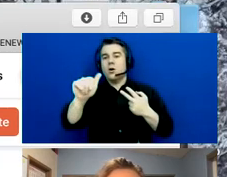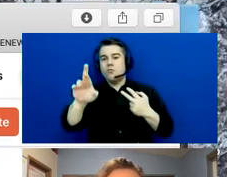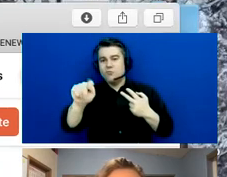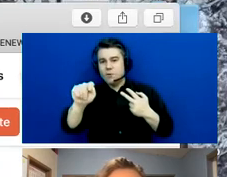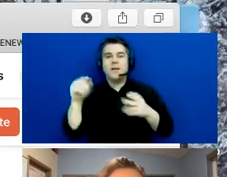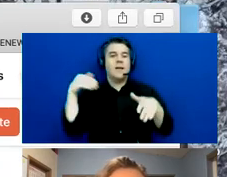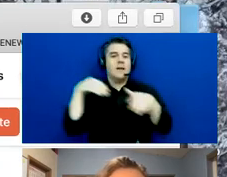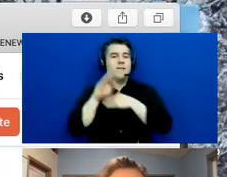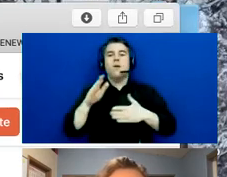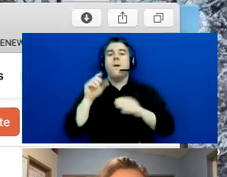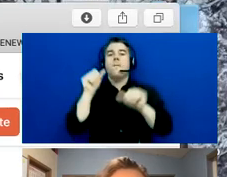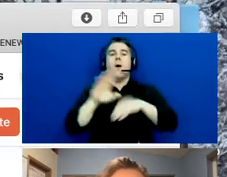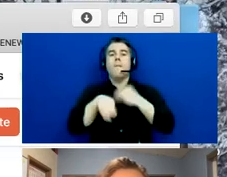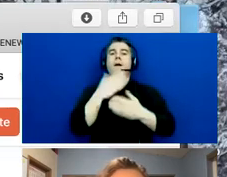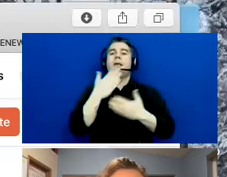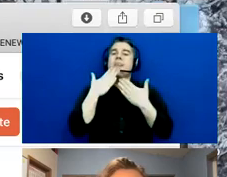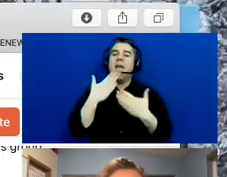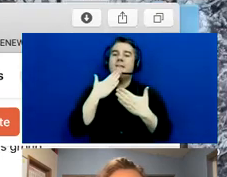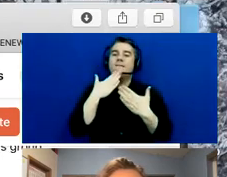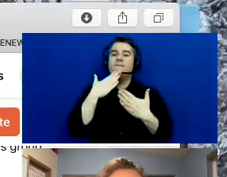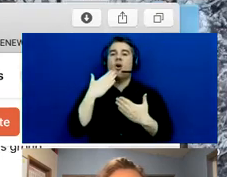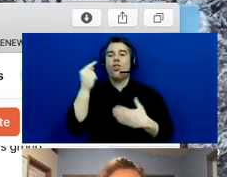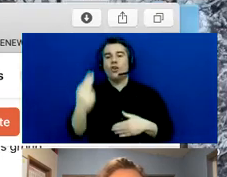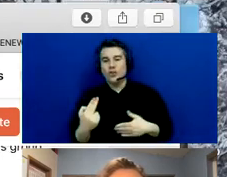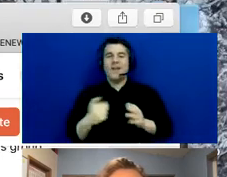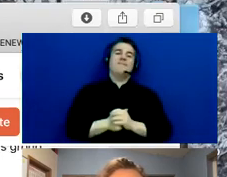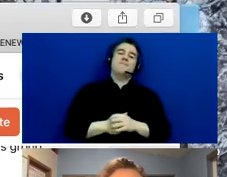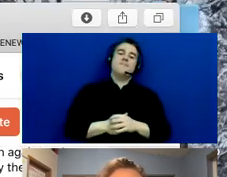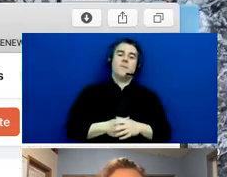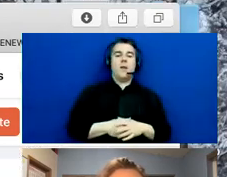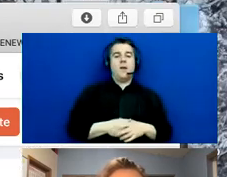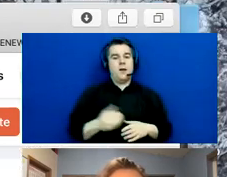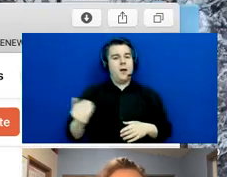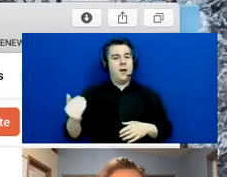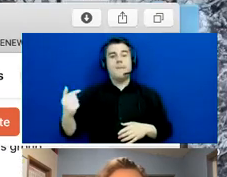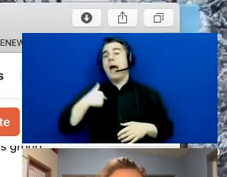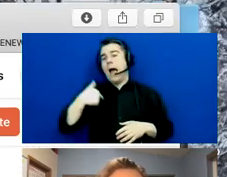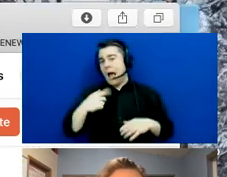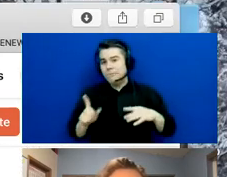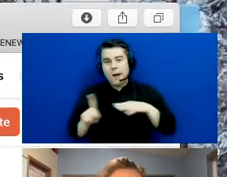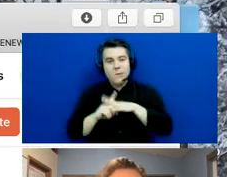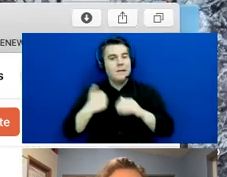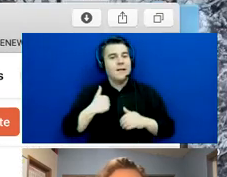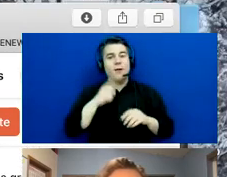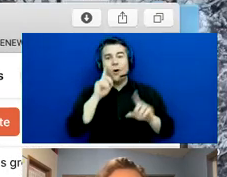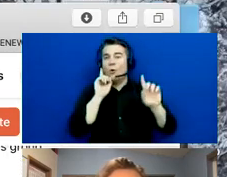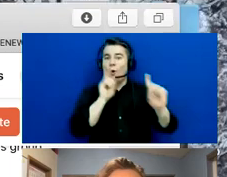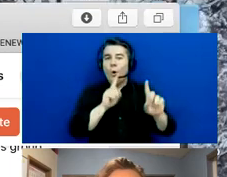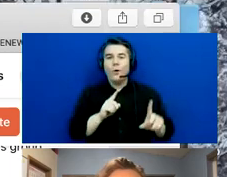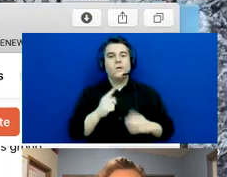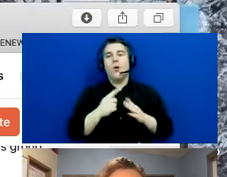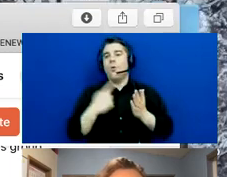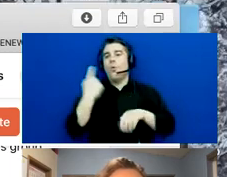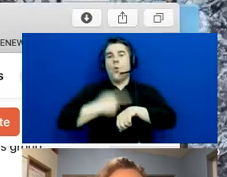about Thankful Thursday. And then we've got I pop in here. My goal is to pop in at least once a